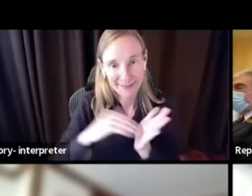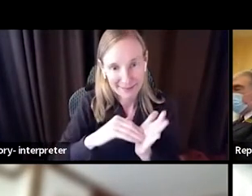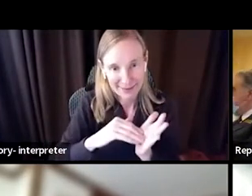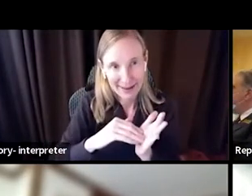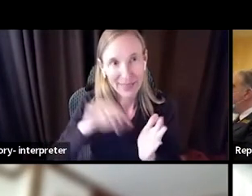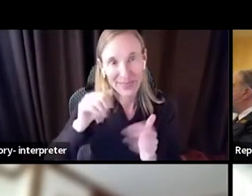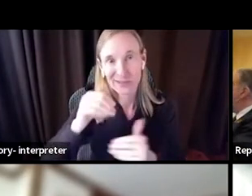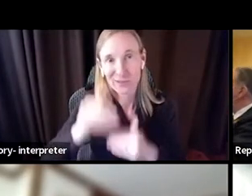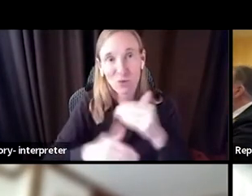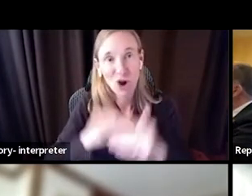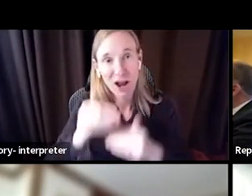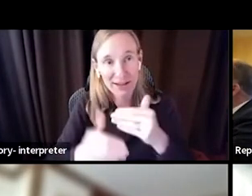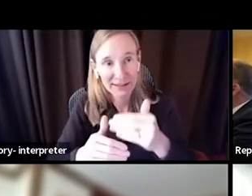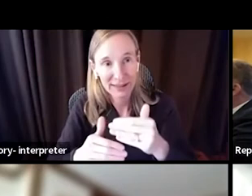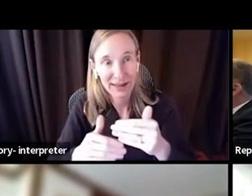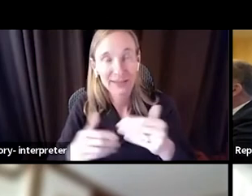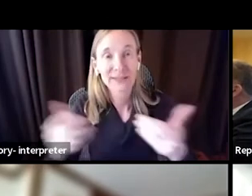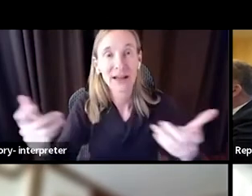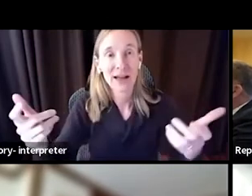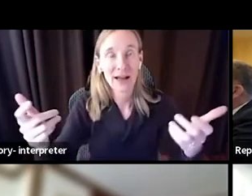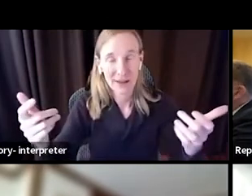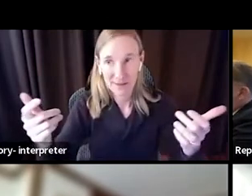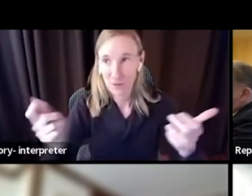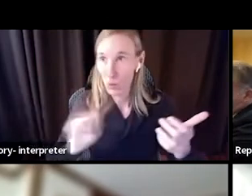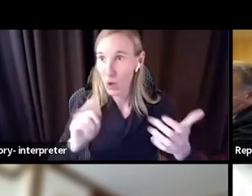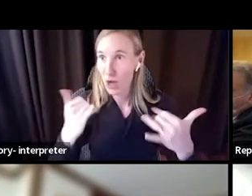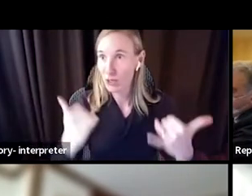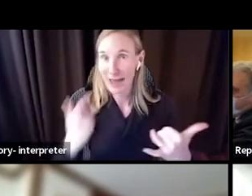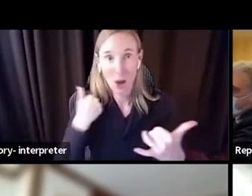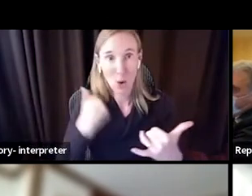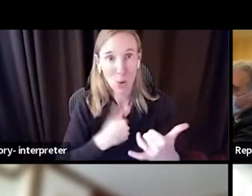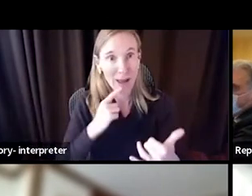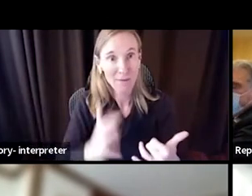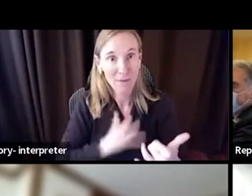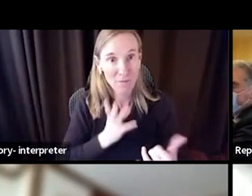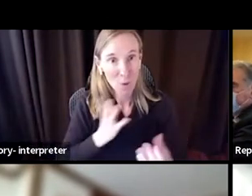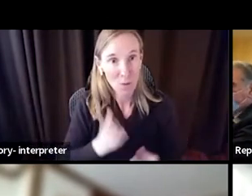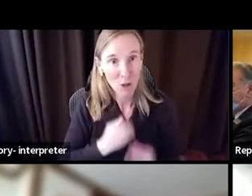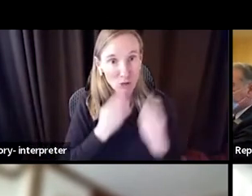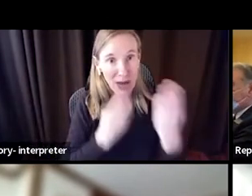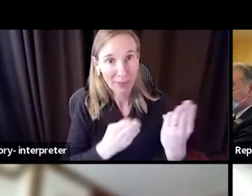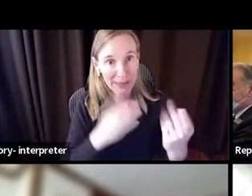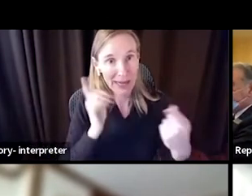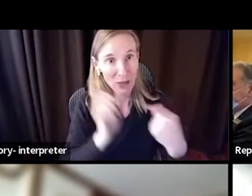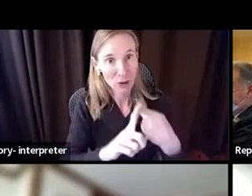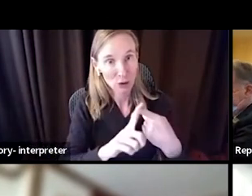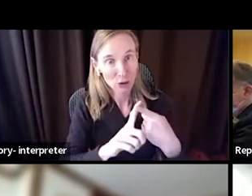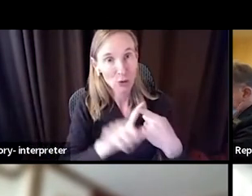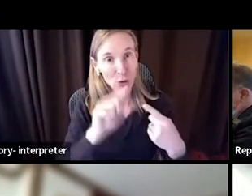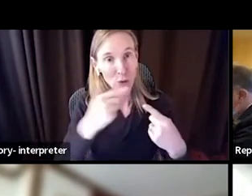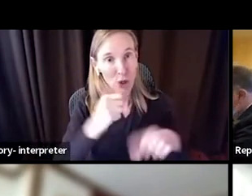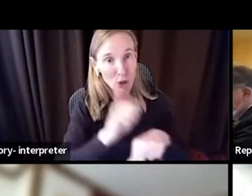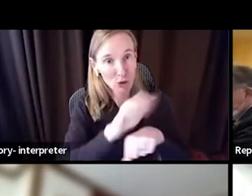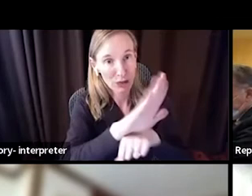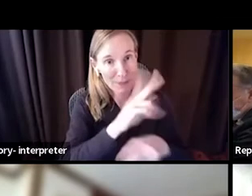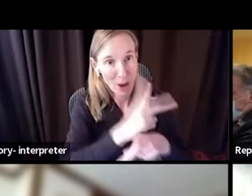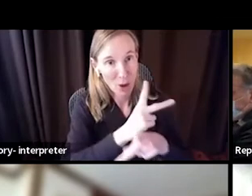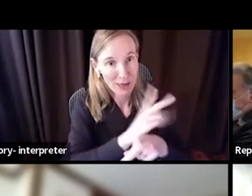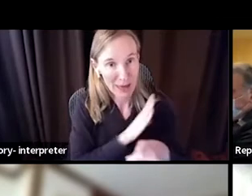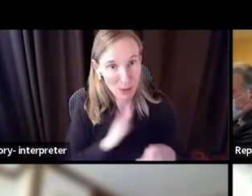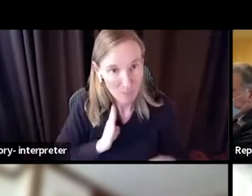process of getting to where there's a recommendation now in front of the Green Mountain Care Board for